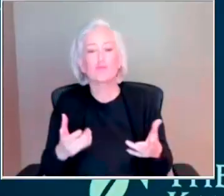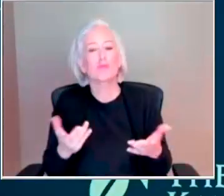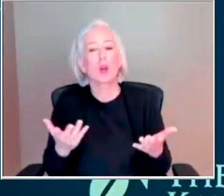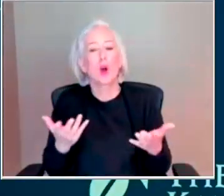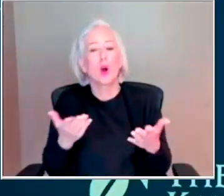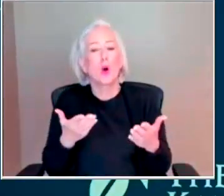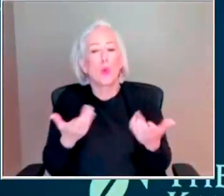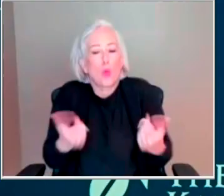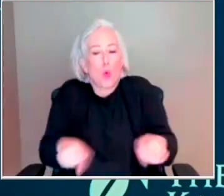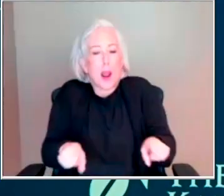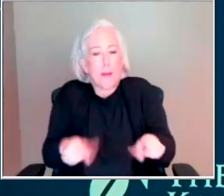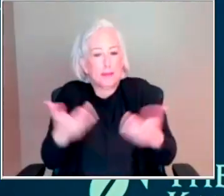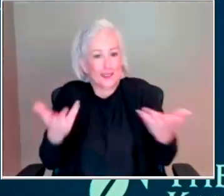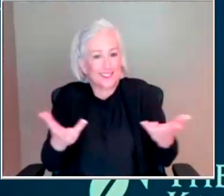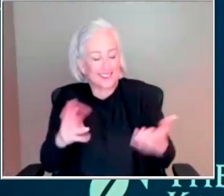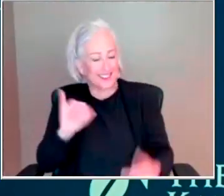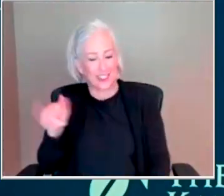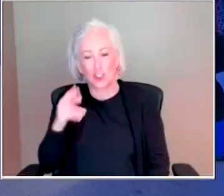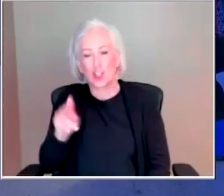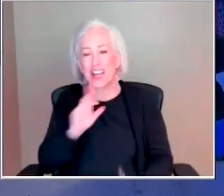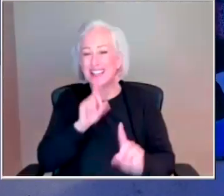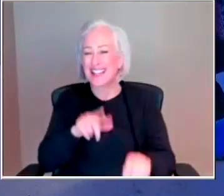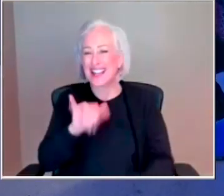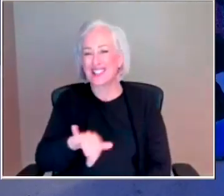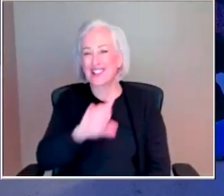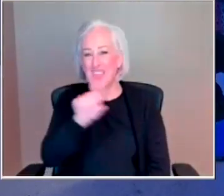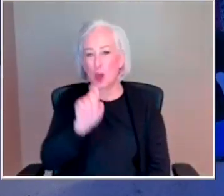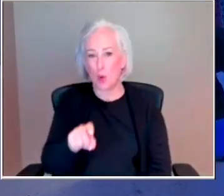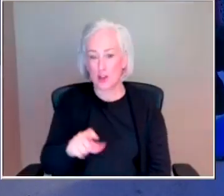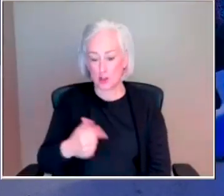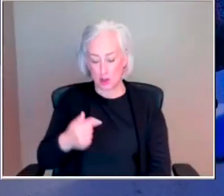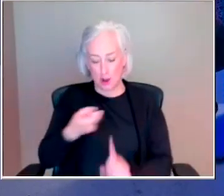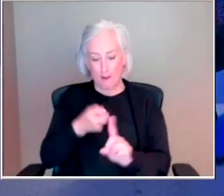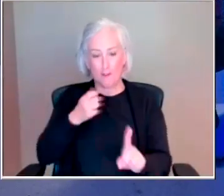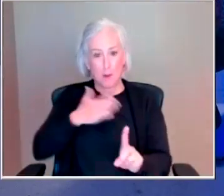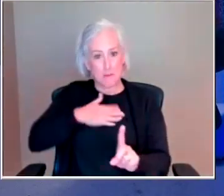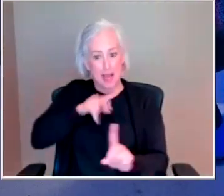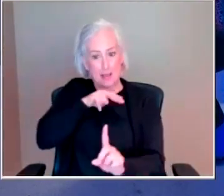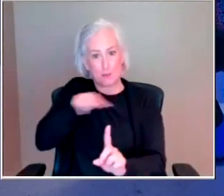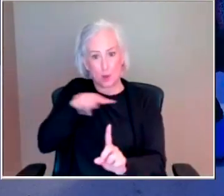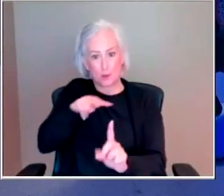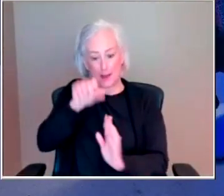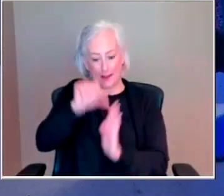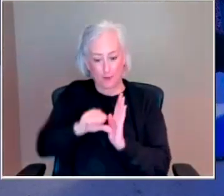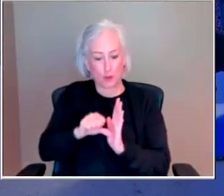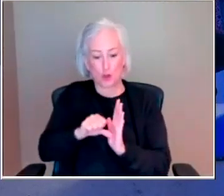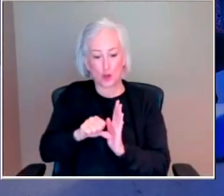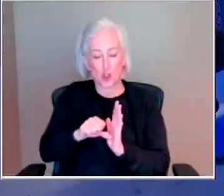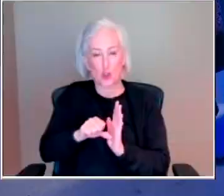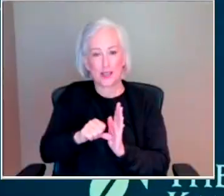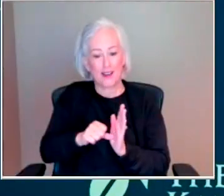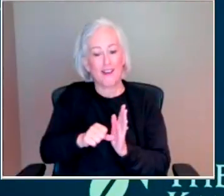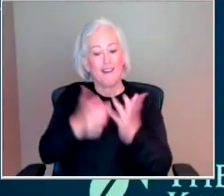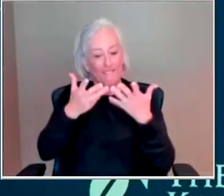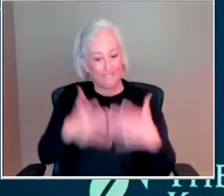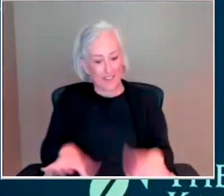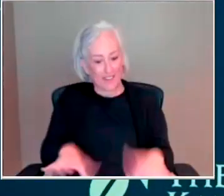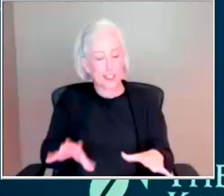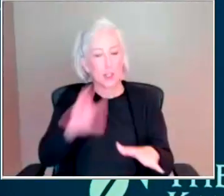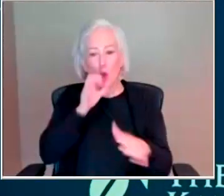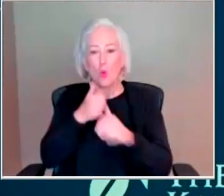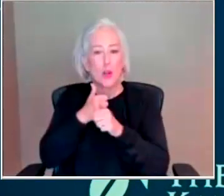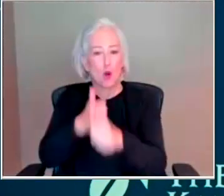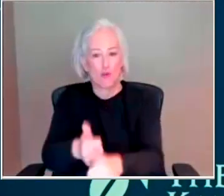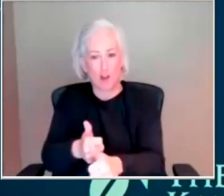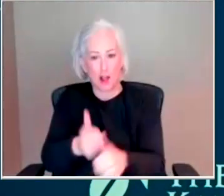think Jan might be able to answer that, because from the surgical standpoint, once we don't follow them nearly as closely as the nurse practitioners do